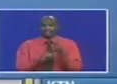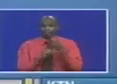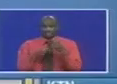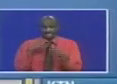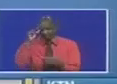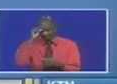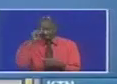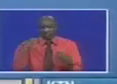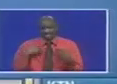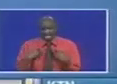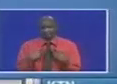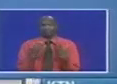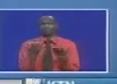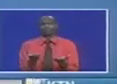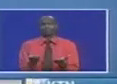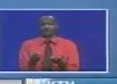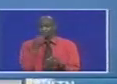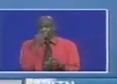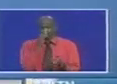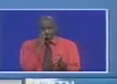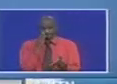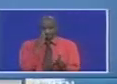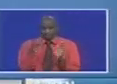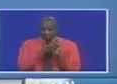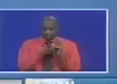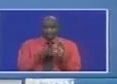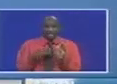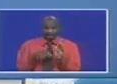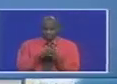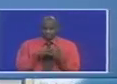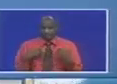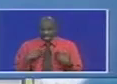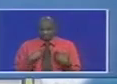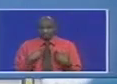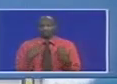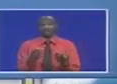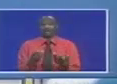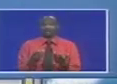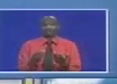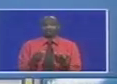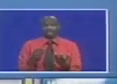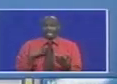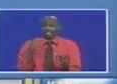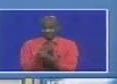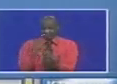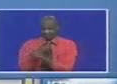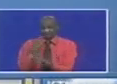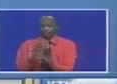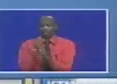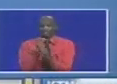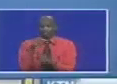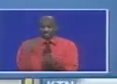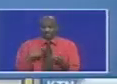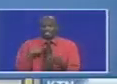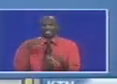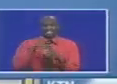government. We have existing food programs with the World Food Program, for example, and many other agencies do in Turkana. So it's not as